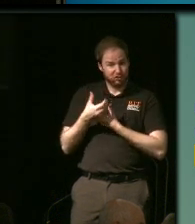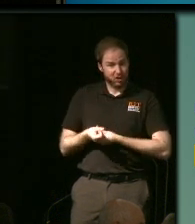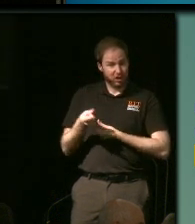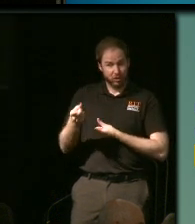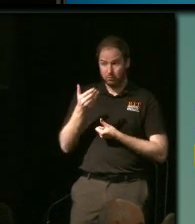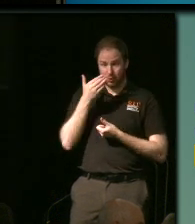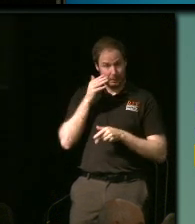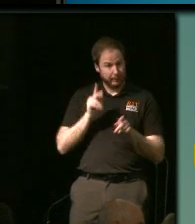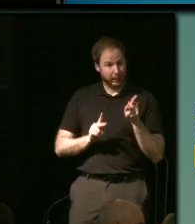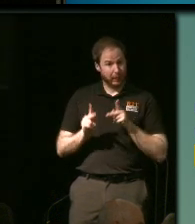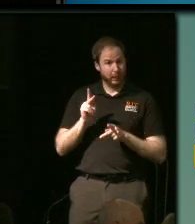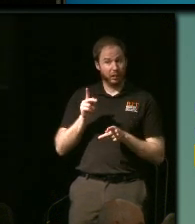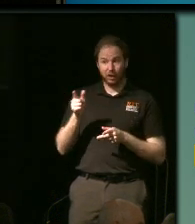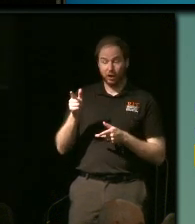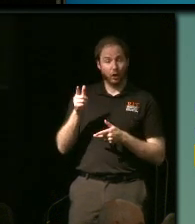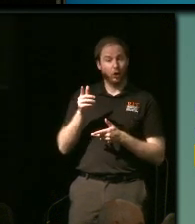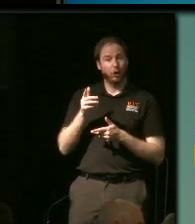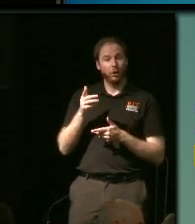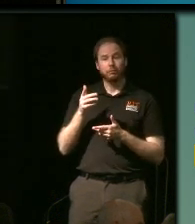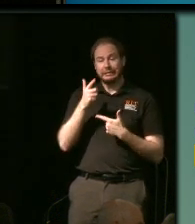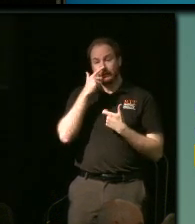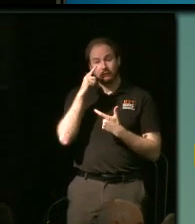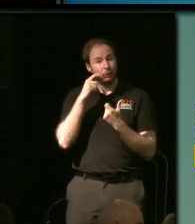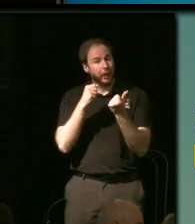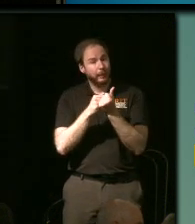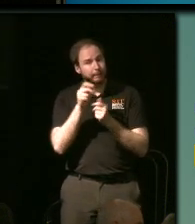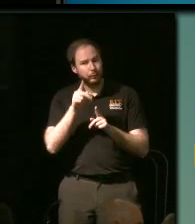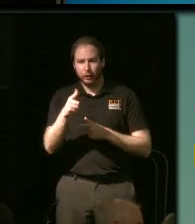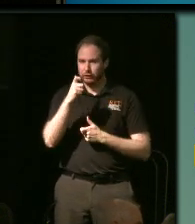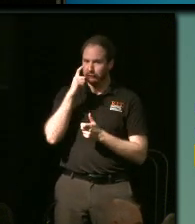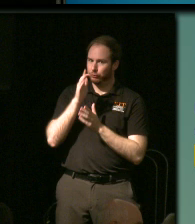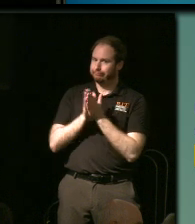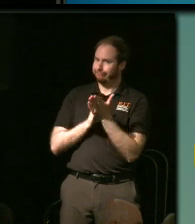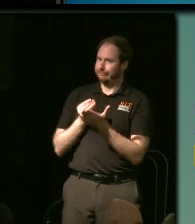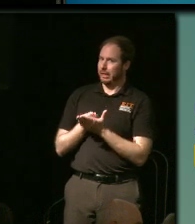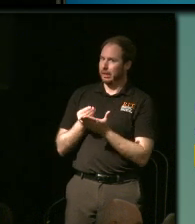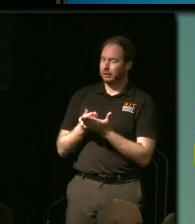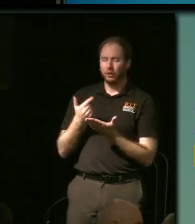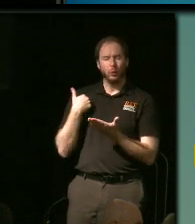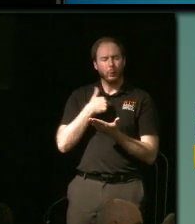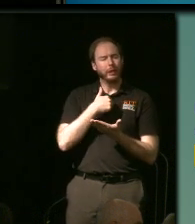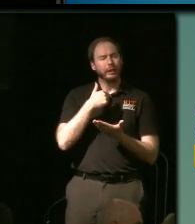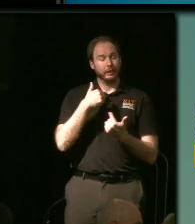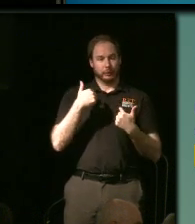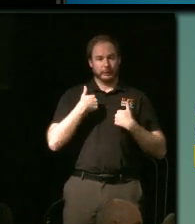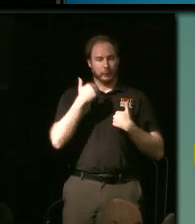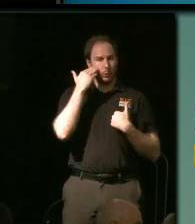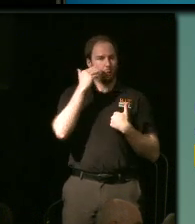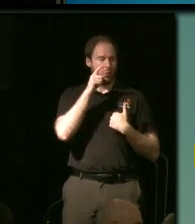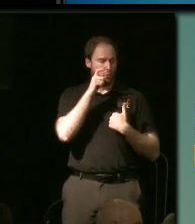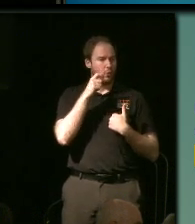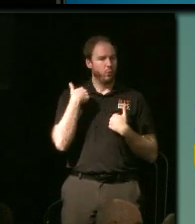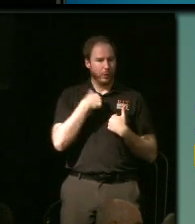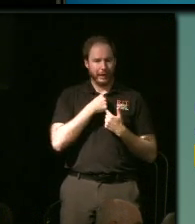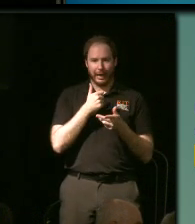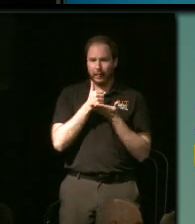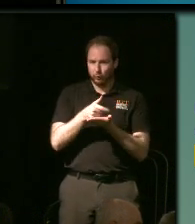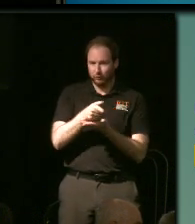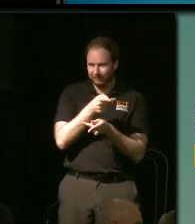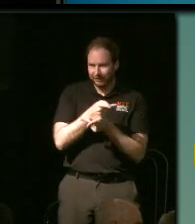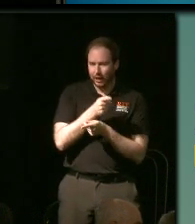them? Are they in it for the money? Are they bad people? We know all this, and we can figure that out to help them